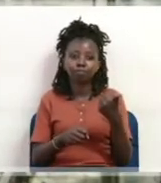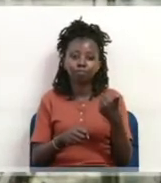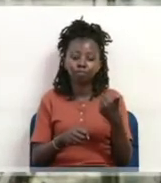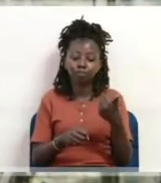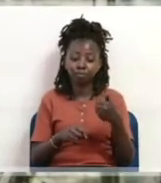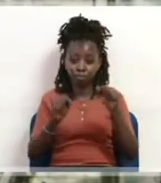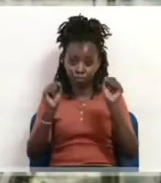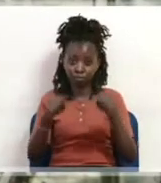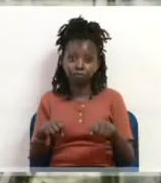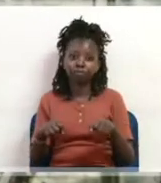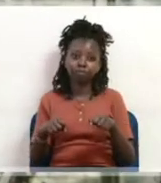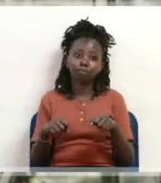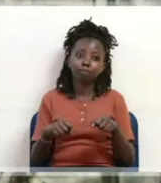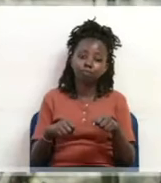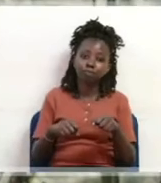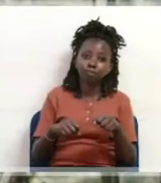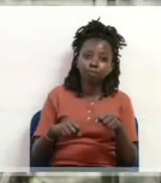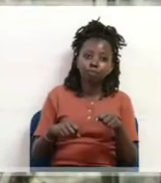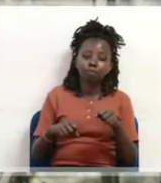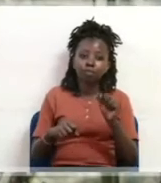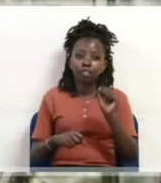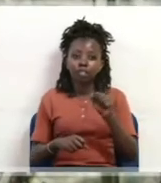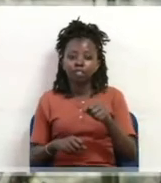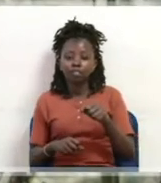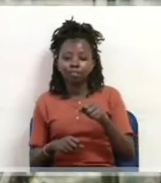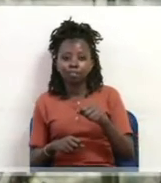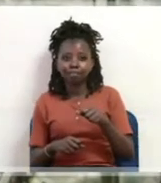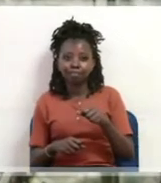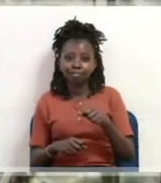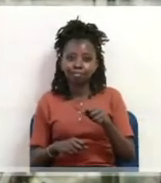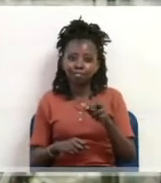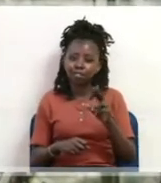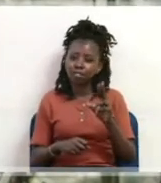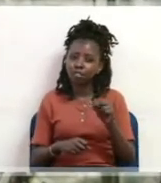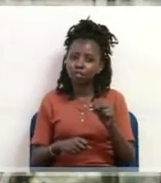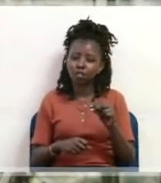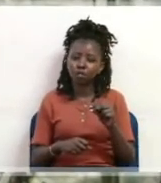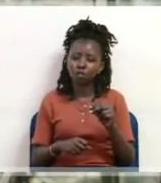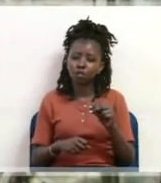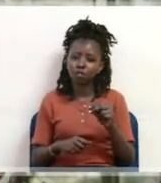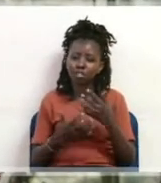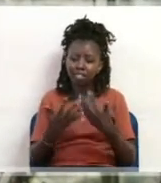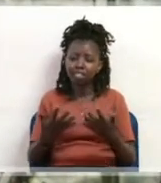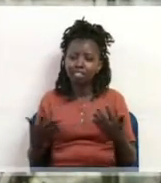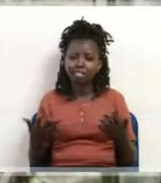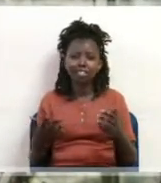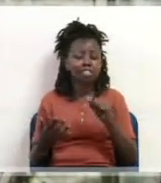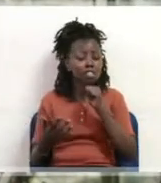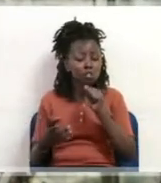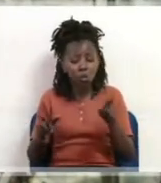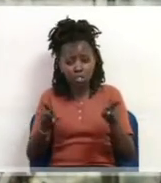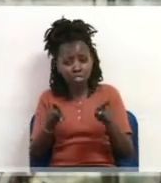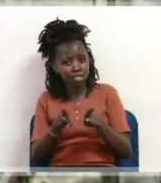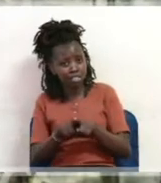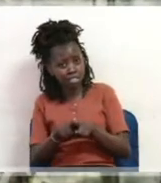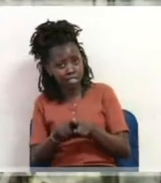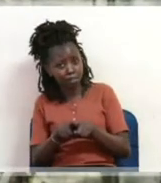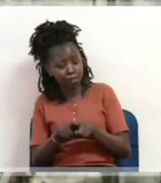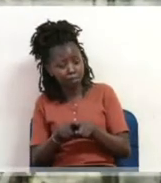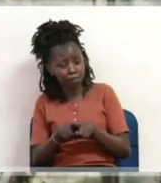Yes. No. Things are not like they used to be. But they don't have to be.